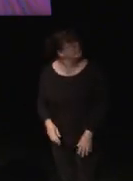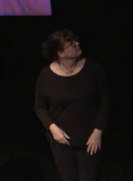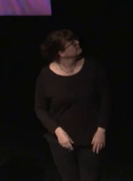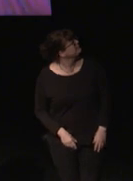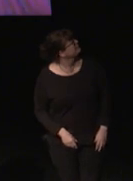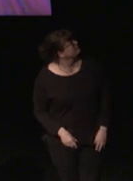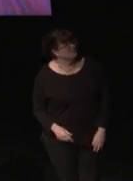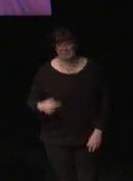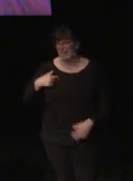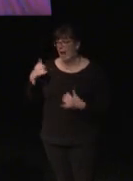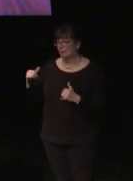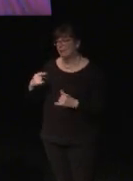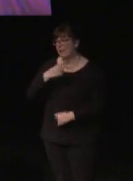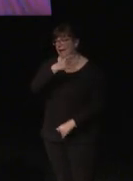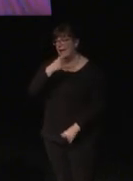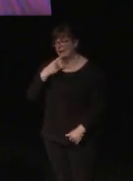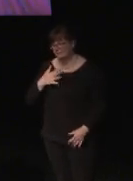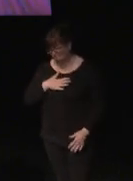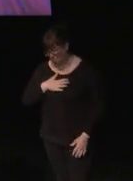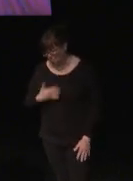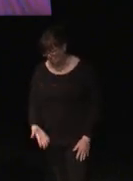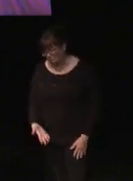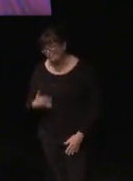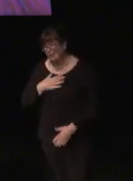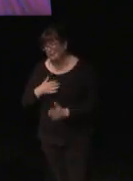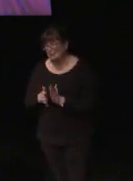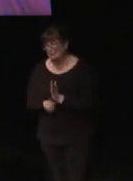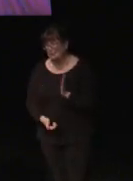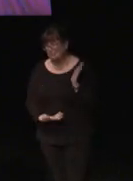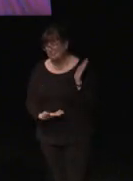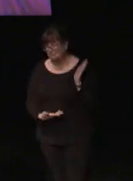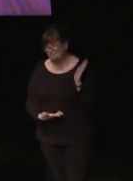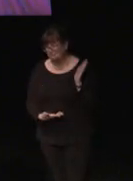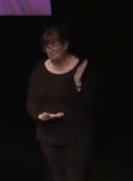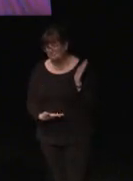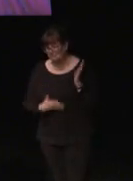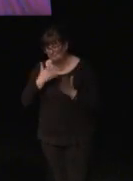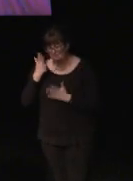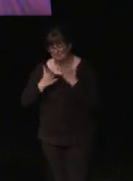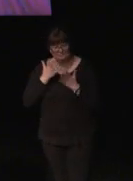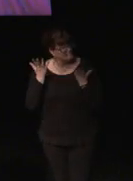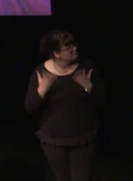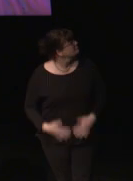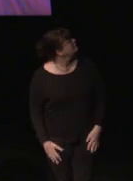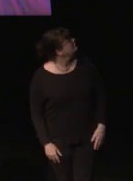is basically indicative of, like, my FIFA playing. Yeah.